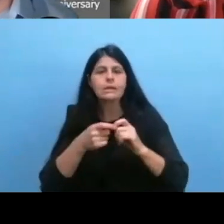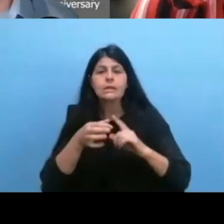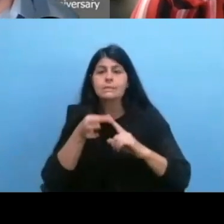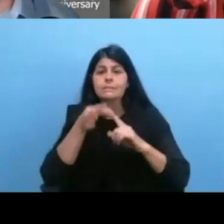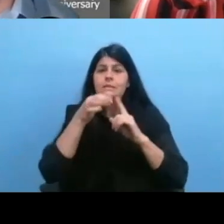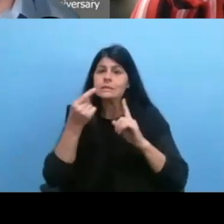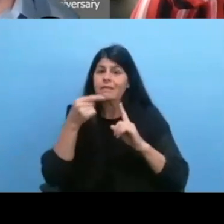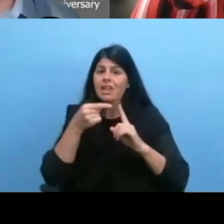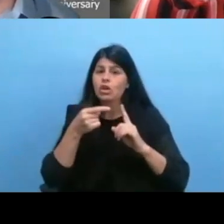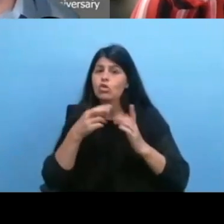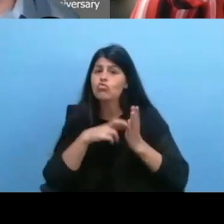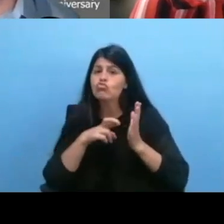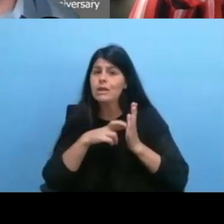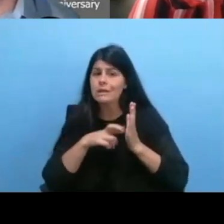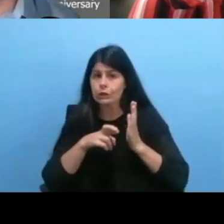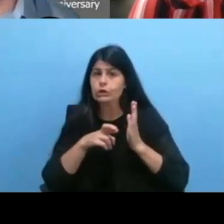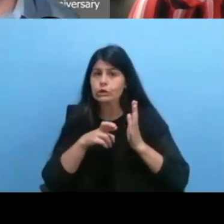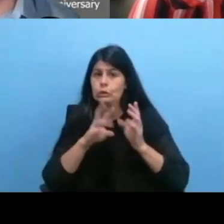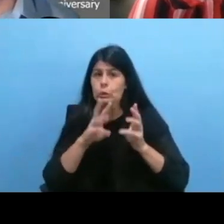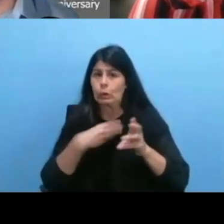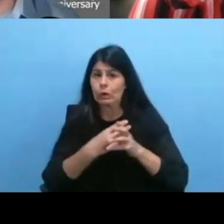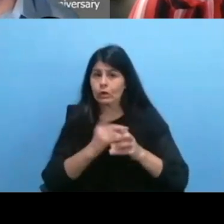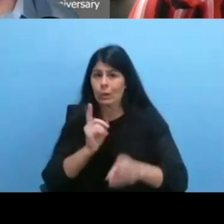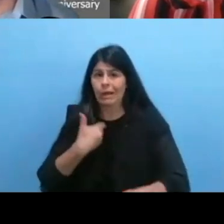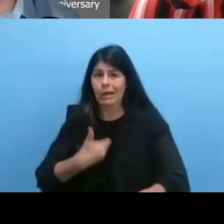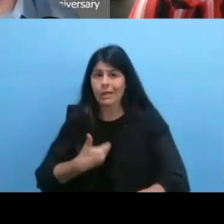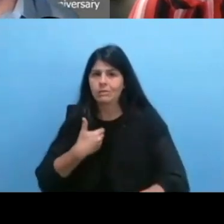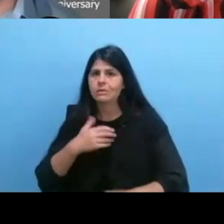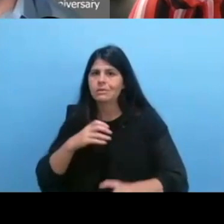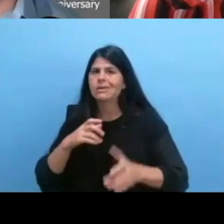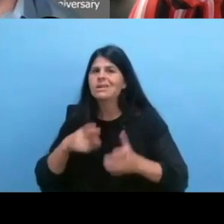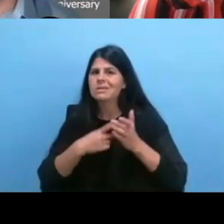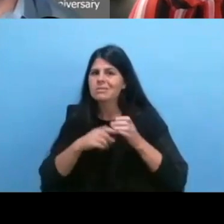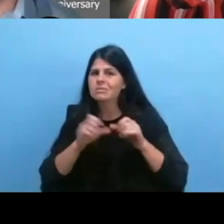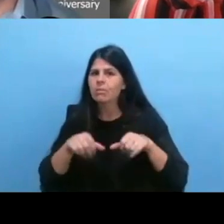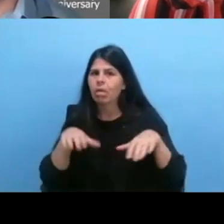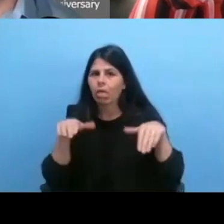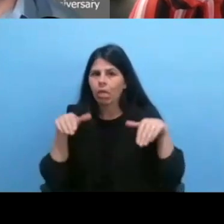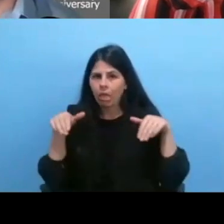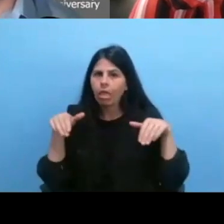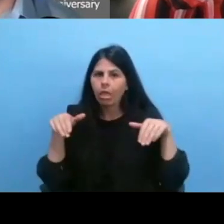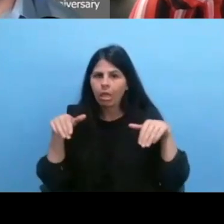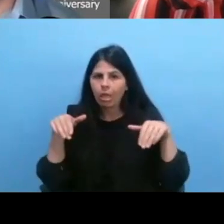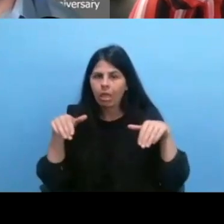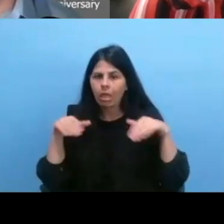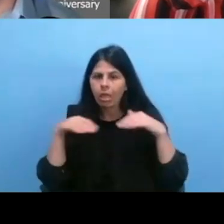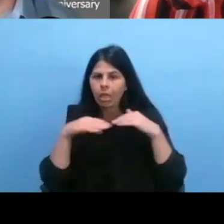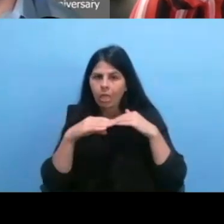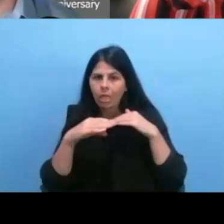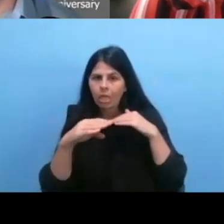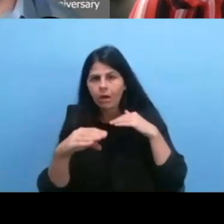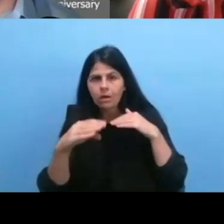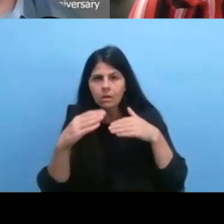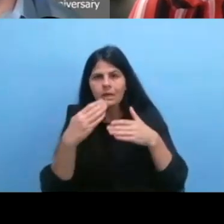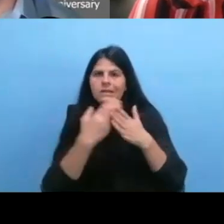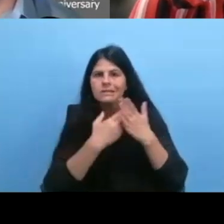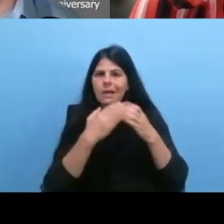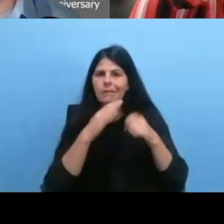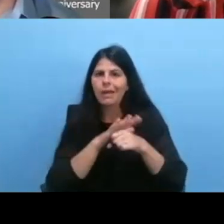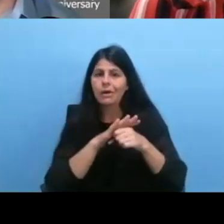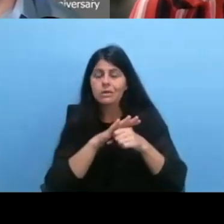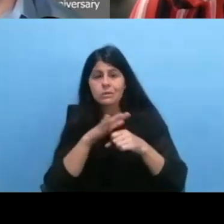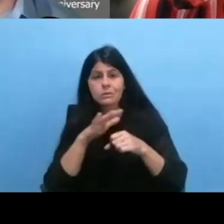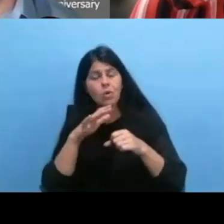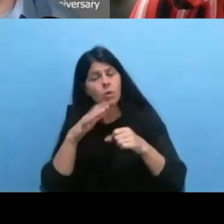can very much be very stagnant in like certain areas. So like being willing to change with things,